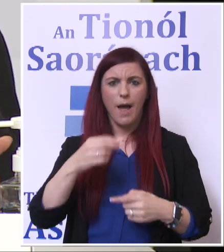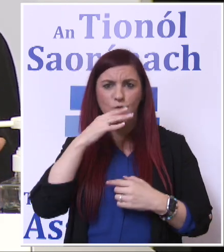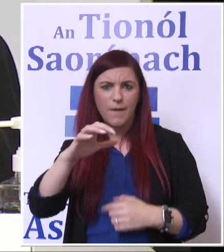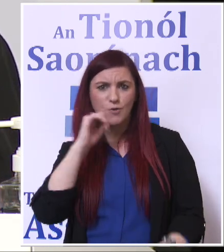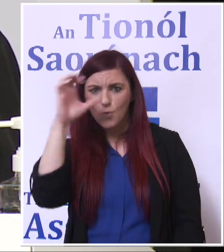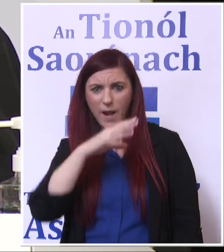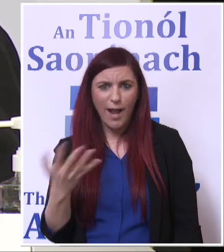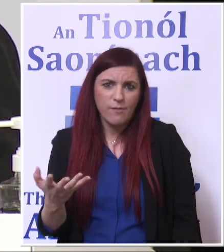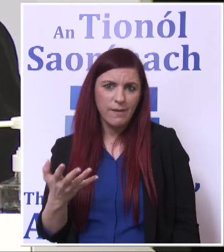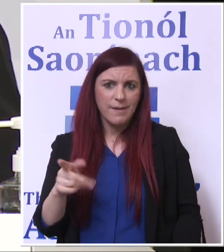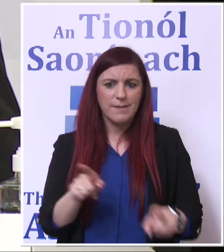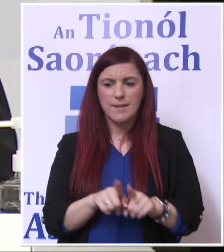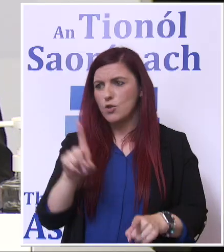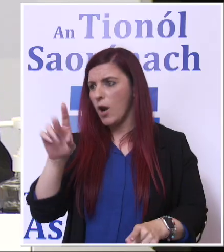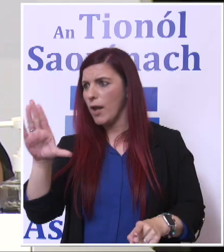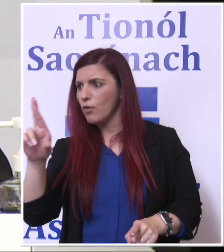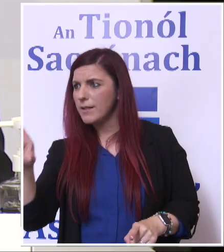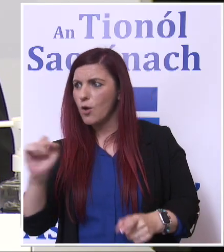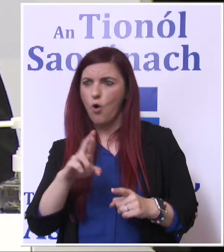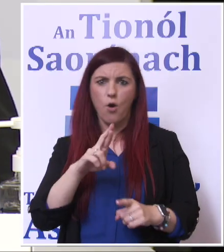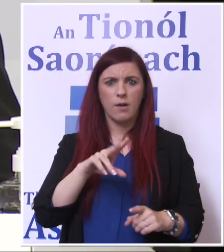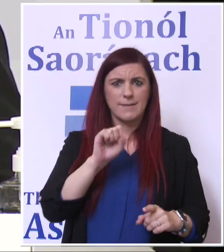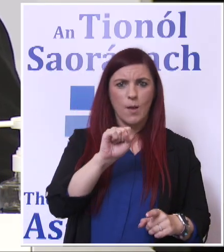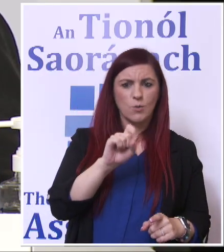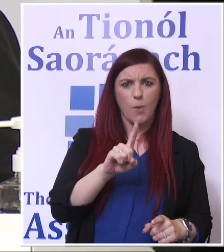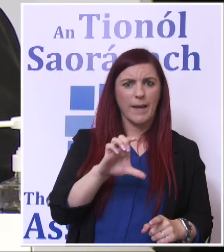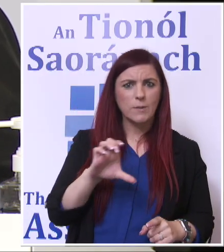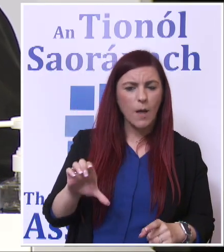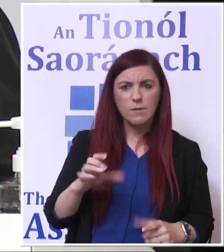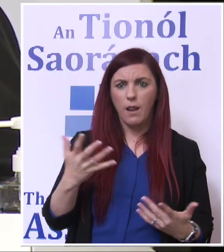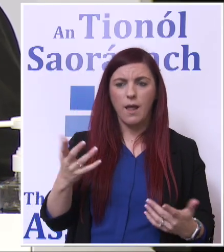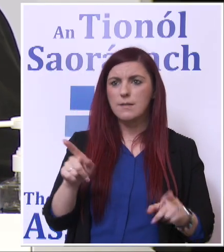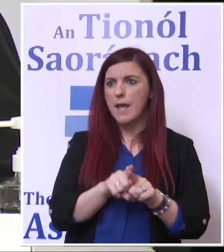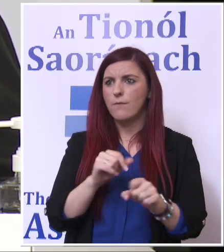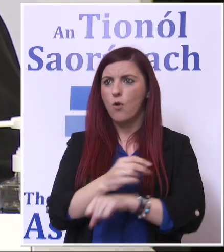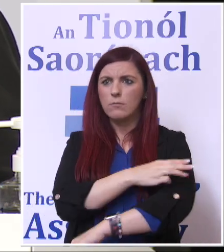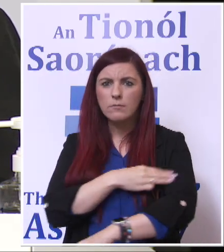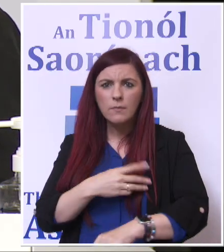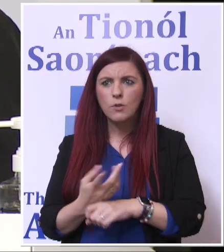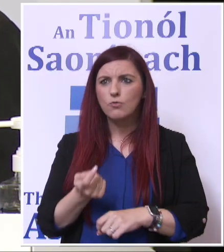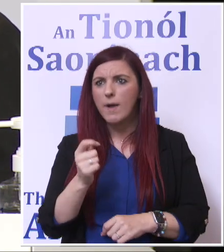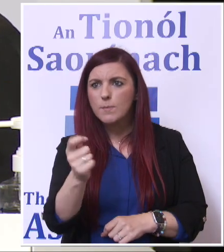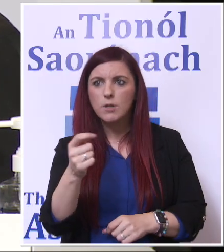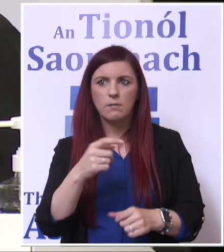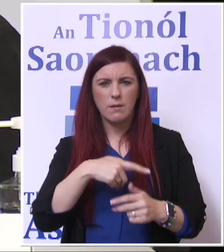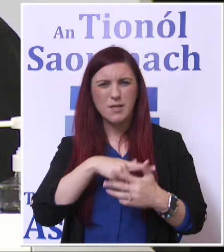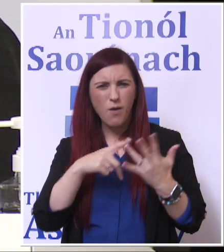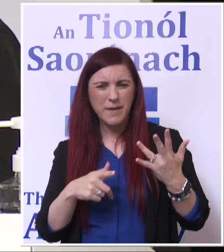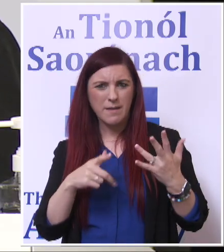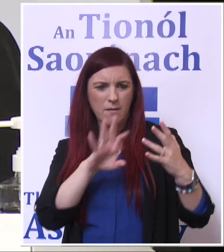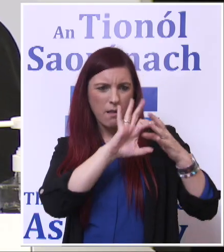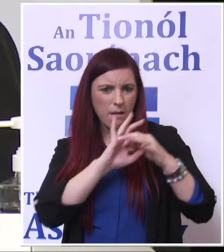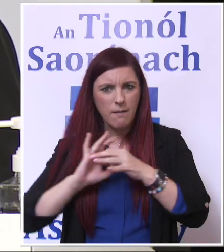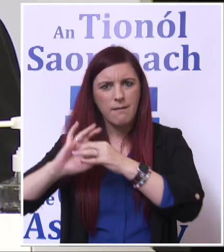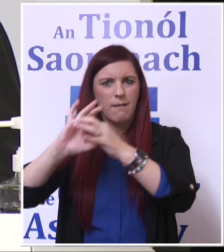don't care if it's Laoghaire-Rathdown or South Dublin. And things like policing, transportation. These are all things where